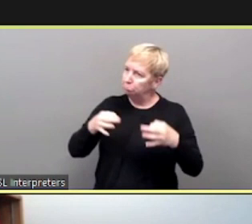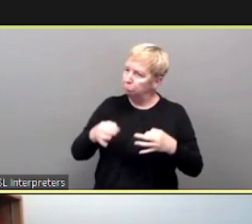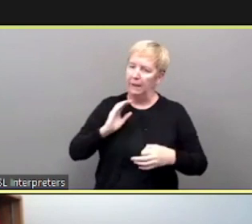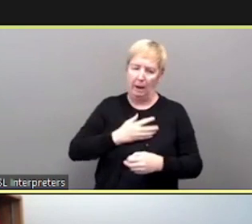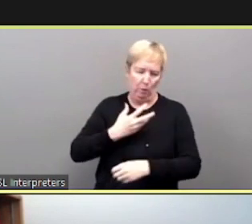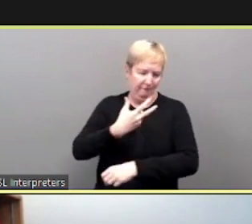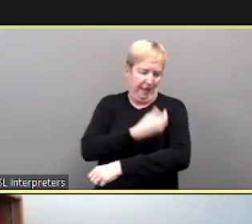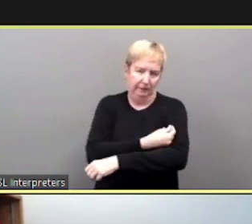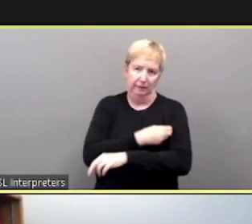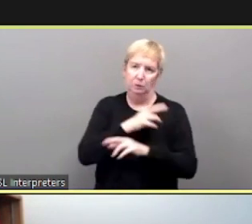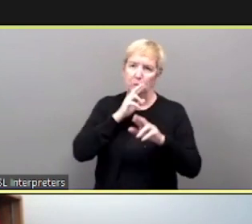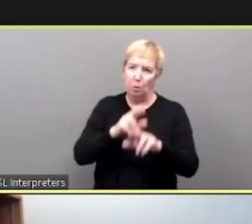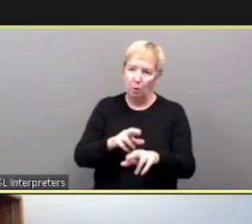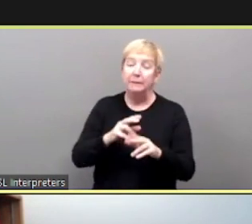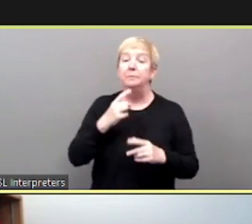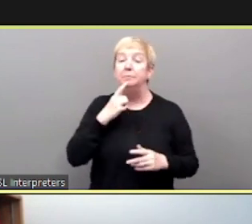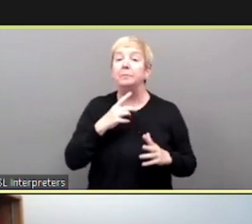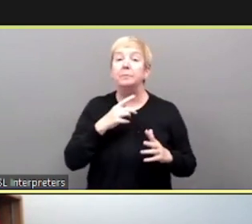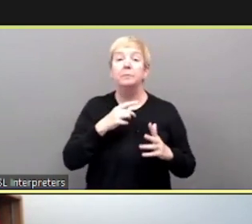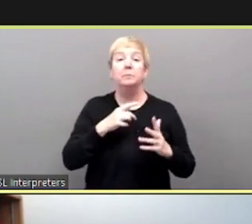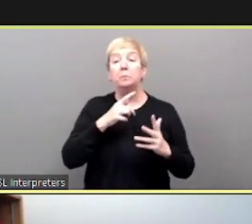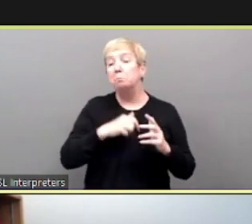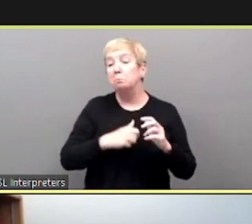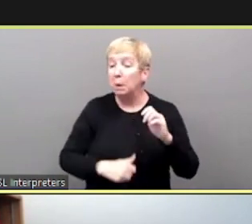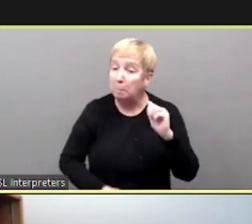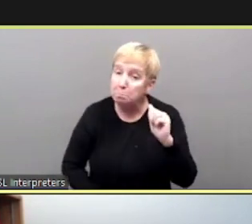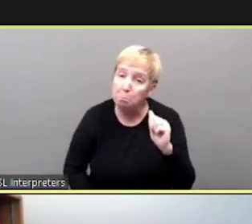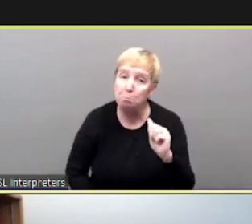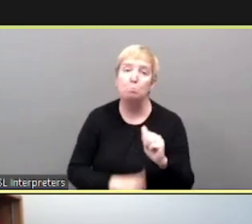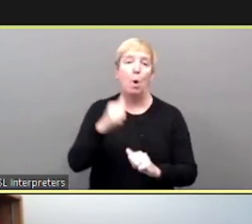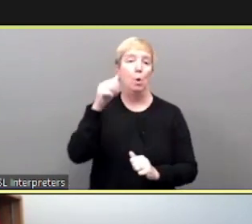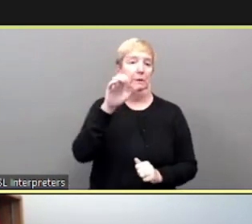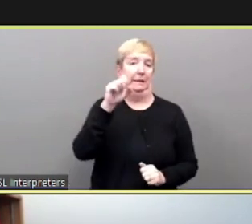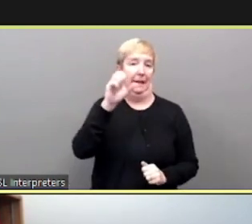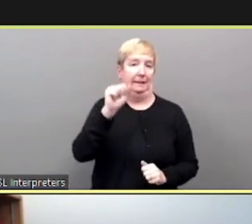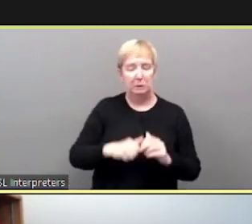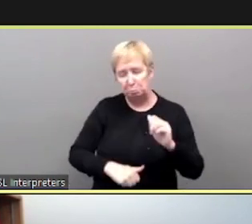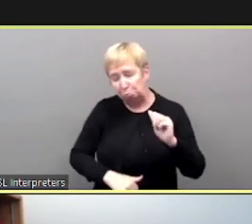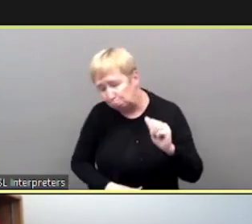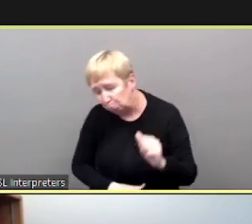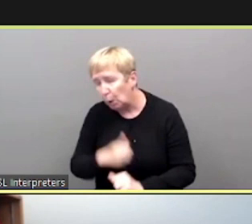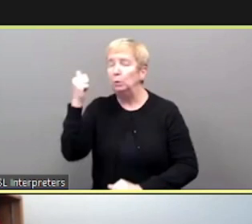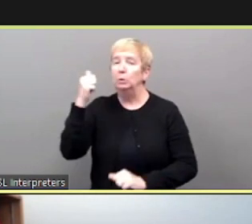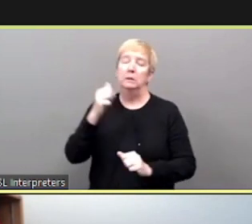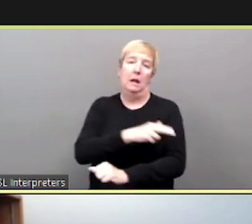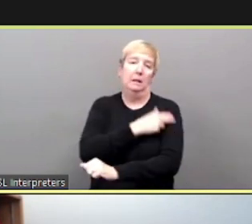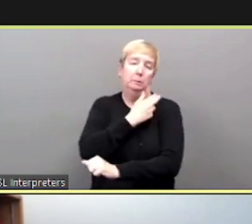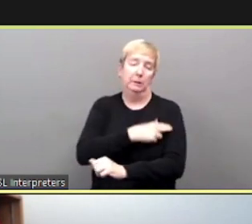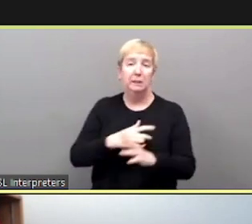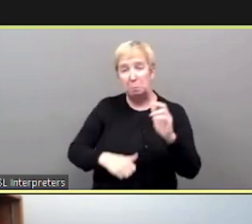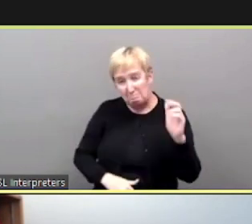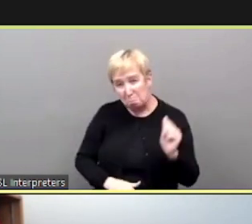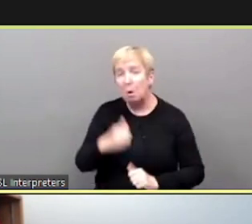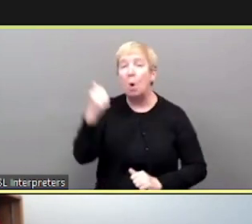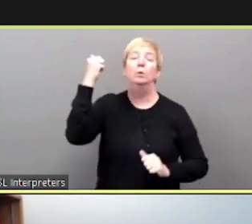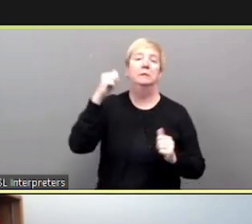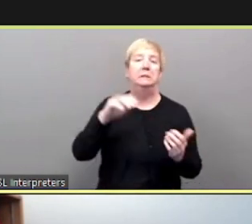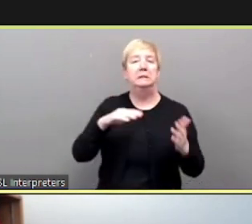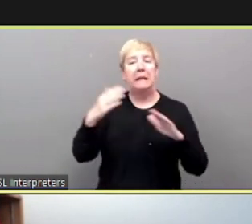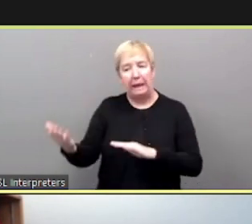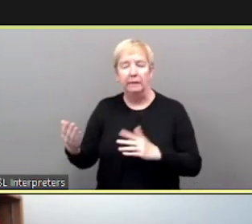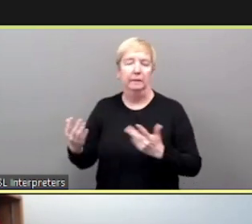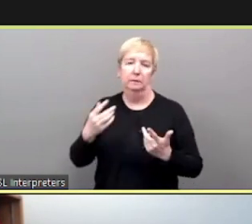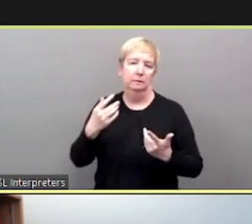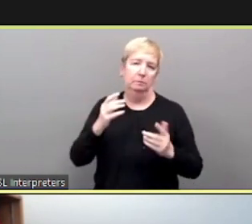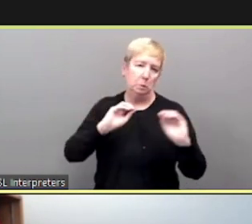majority of cases, hospitalizations, and deaths are among unvaccinated individuals. And then we know